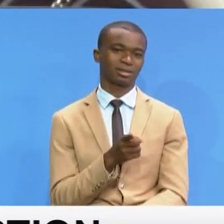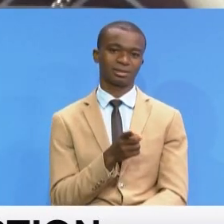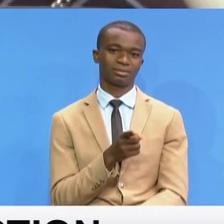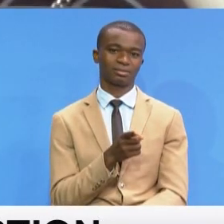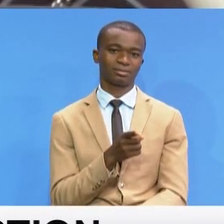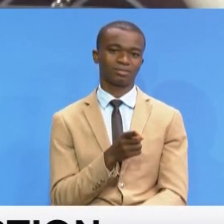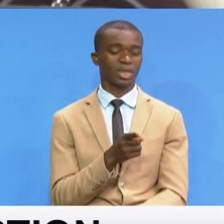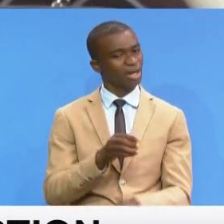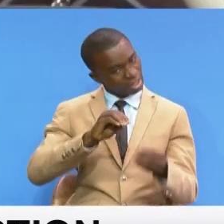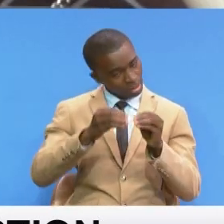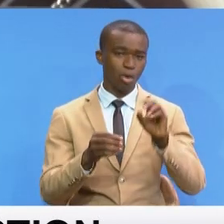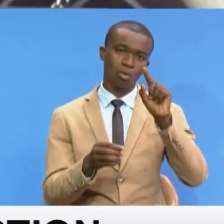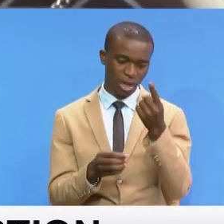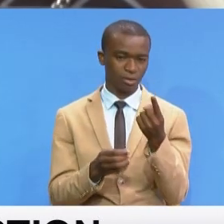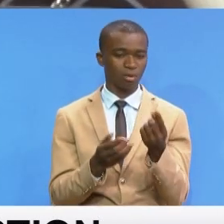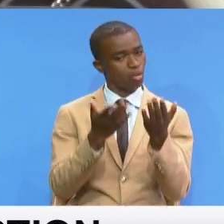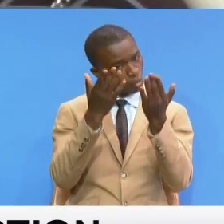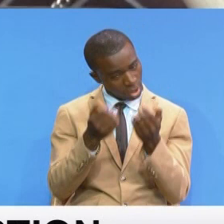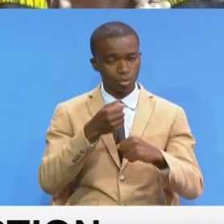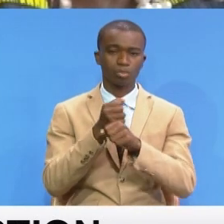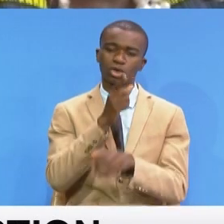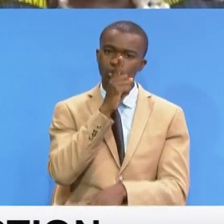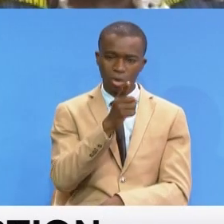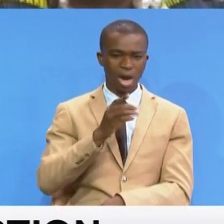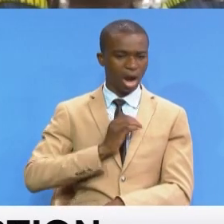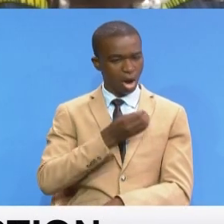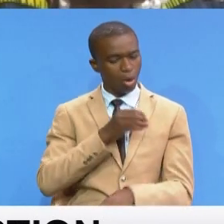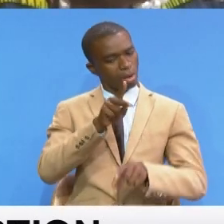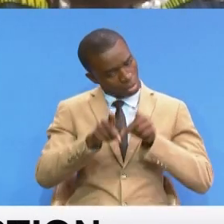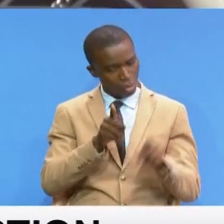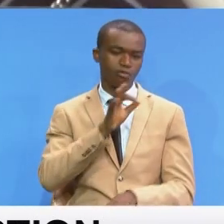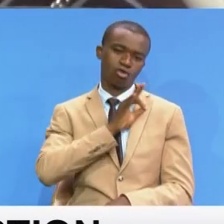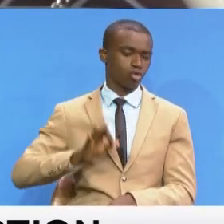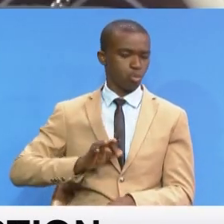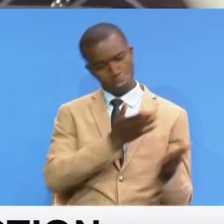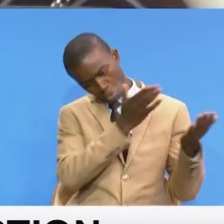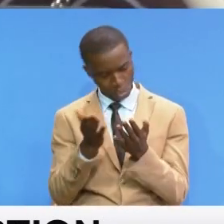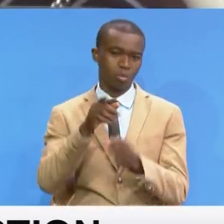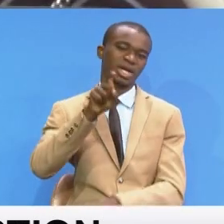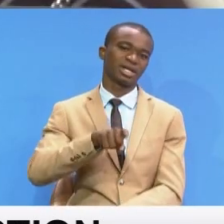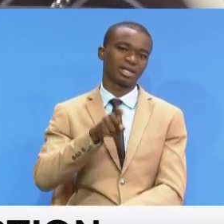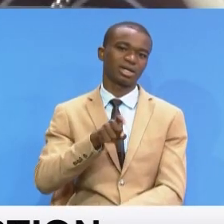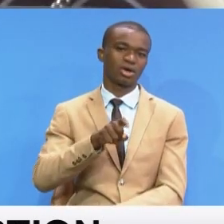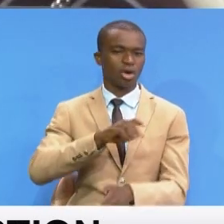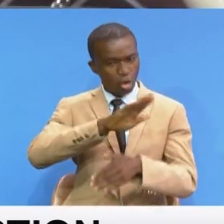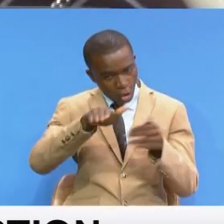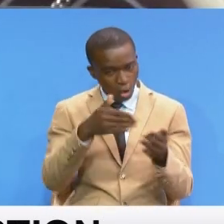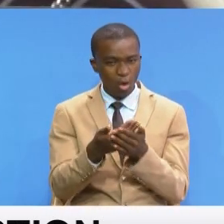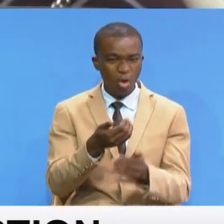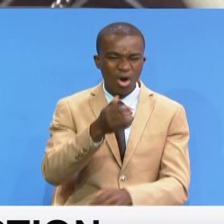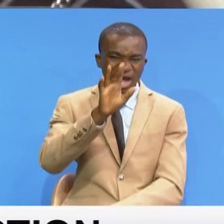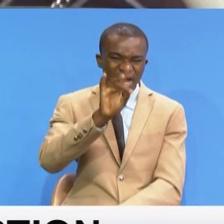there. One is to make sure that our people have food. In the 84